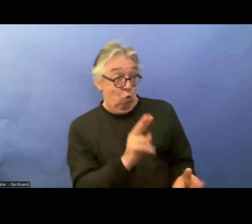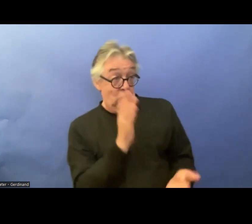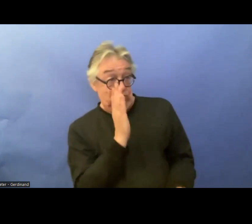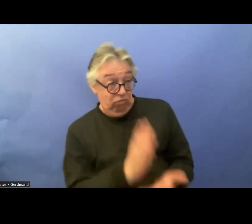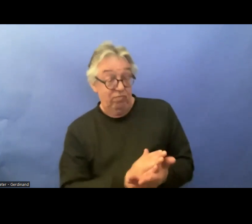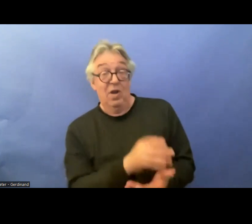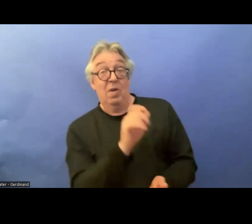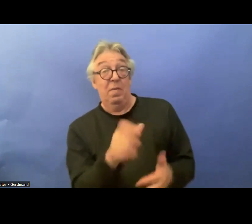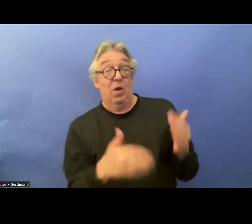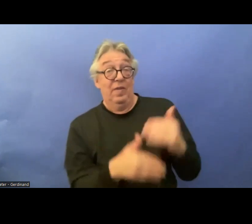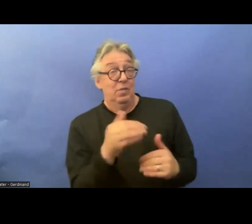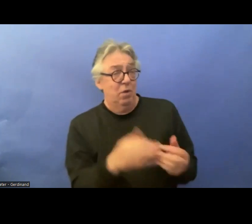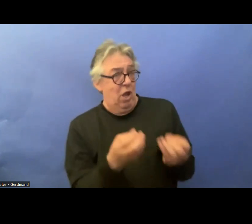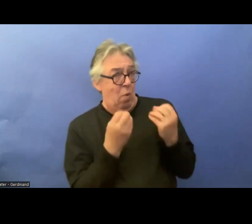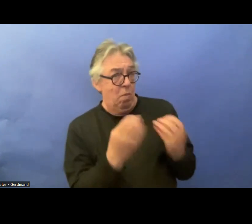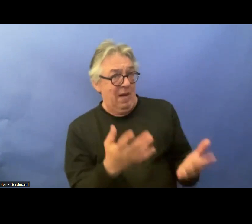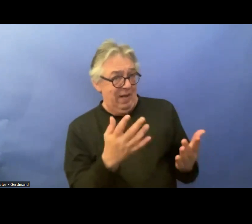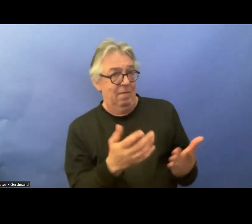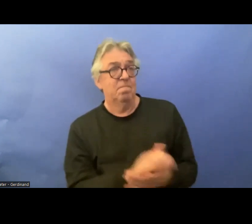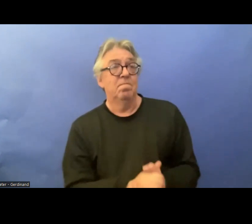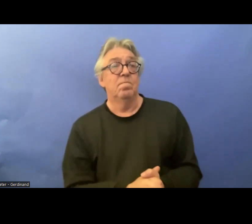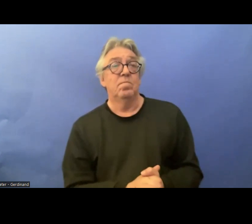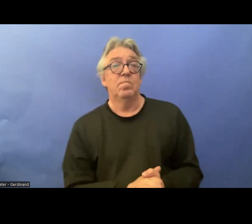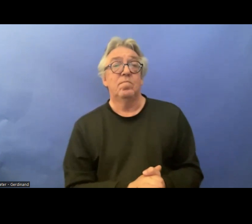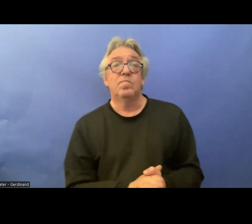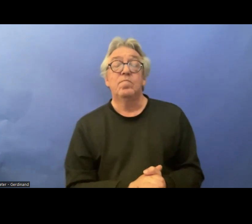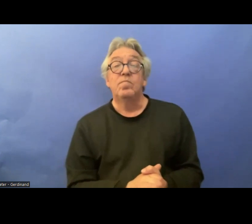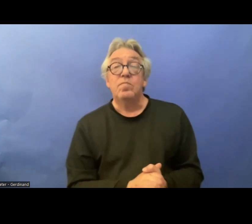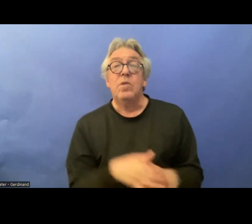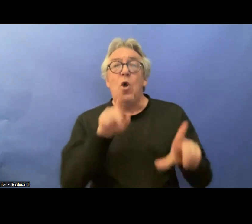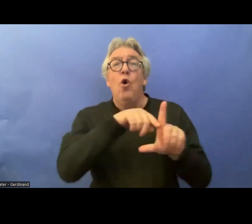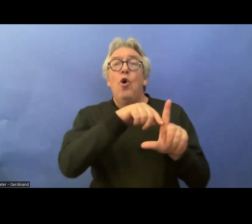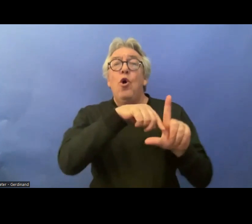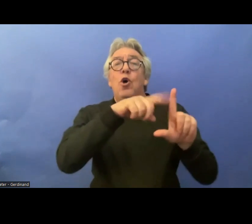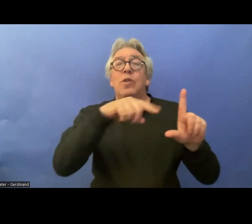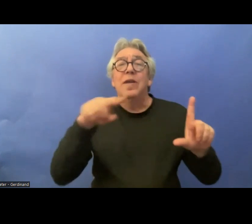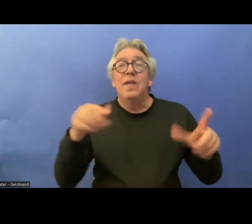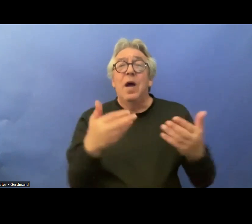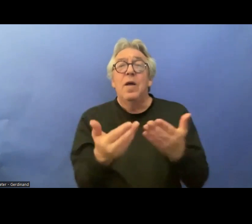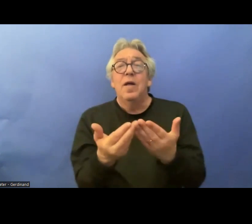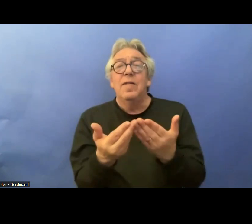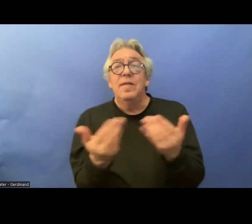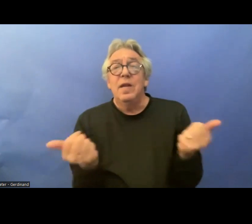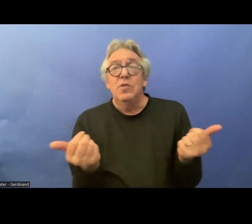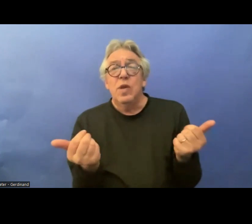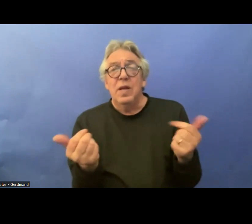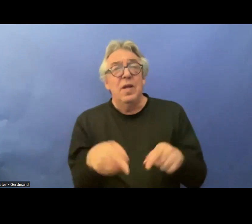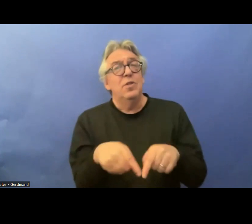that, we saw that data disaggregation of PIN and targeted also provided at different